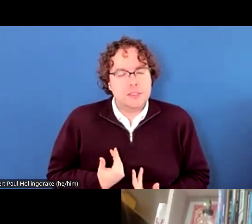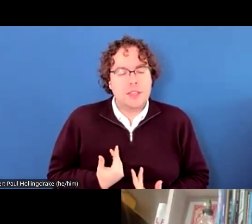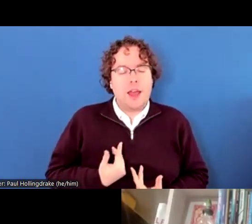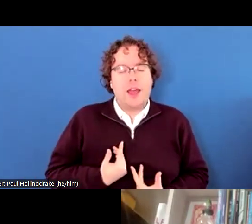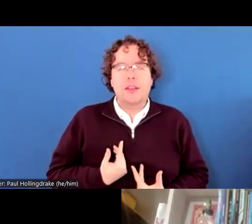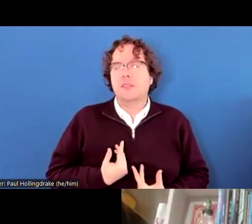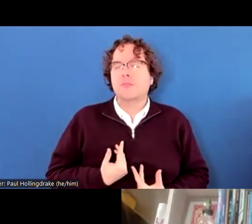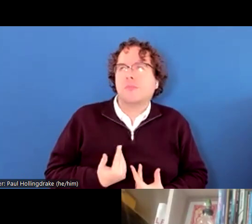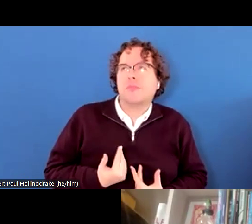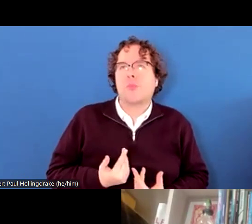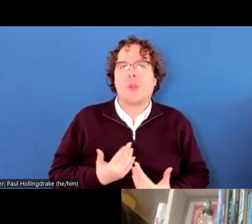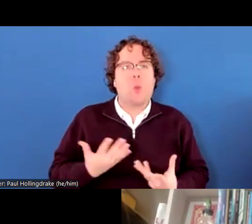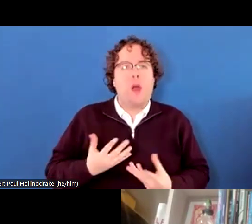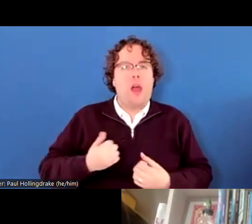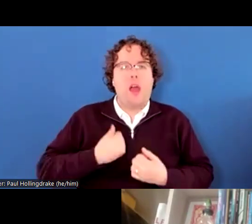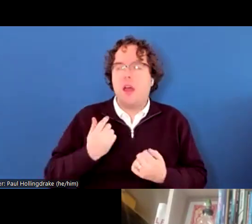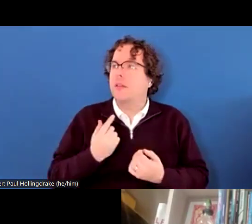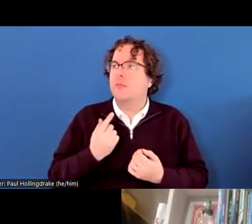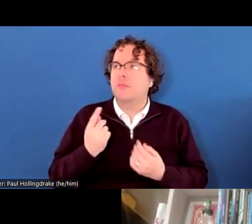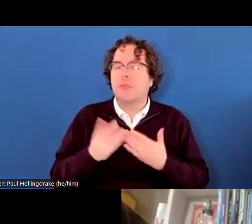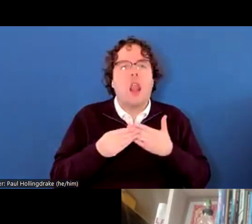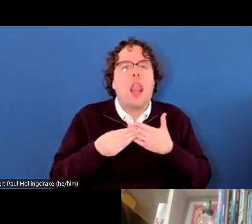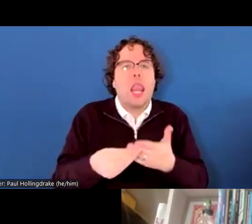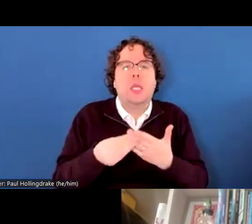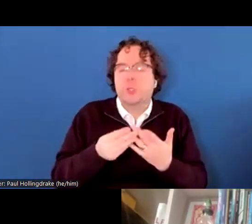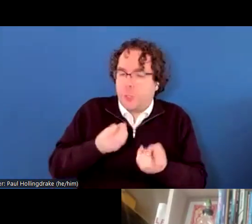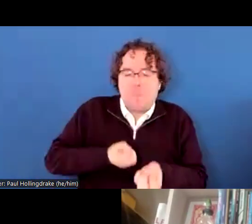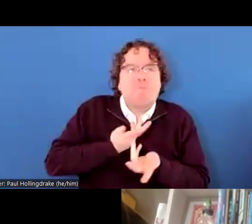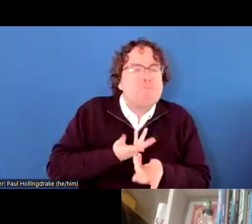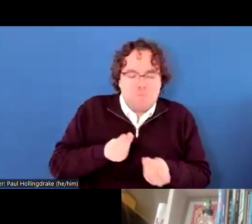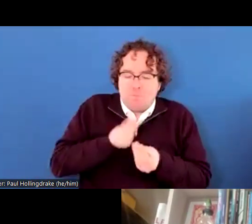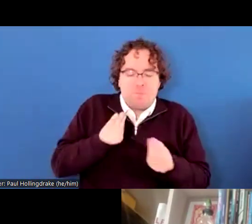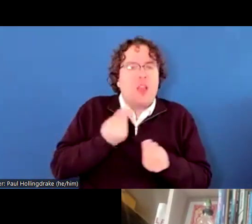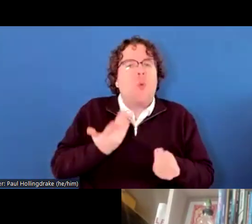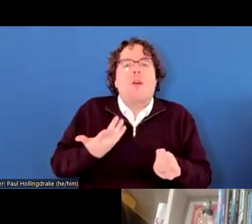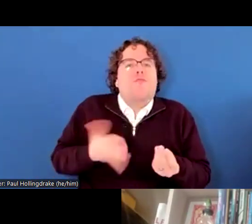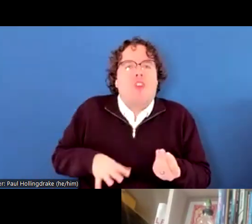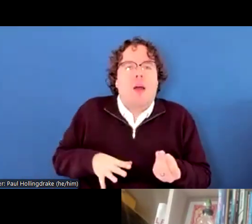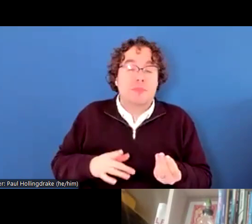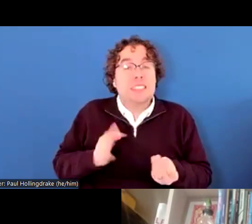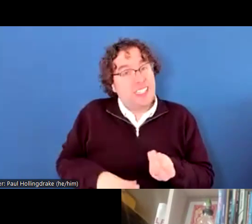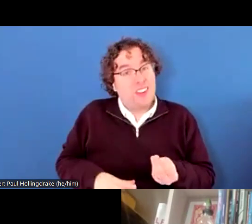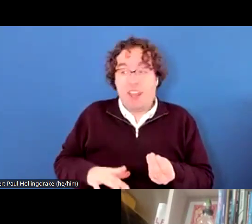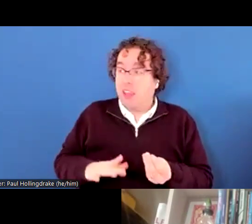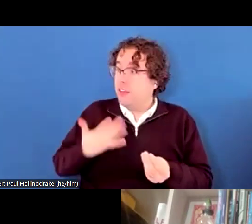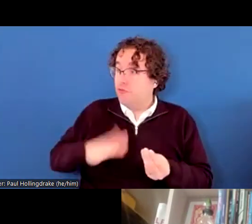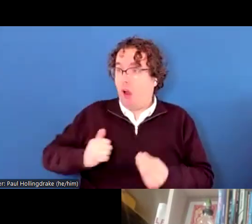that kind of fuel of leadership is, especially specifically from becoming a mother. And